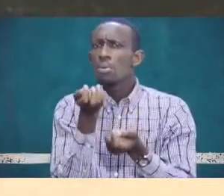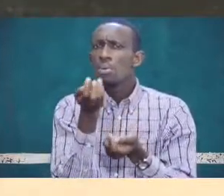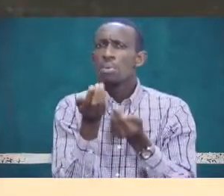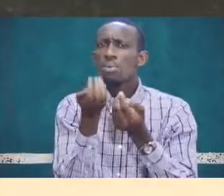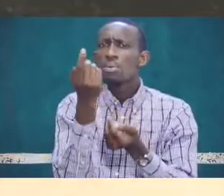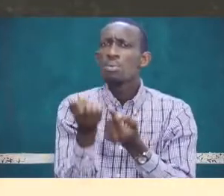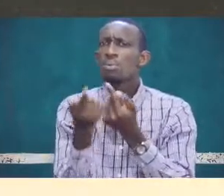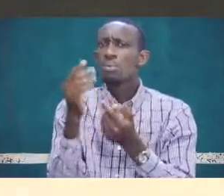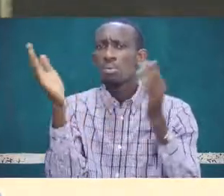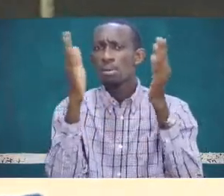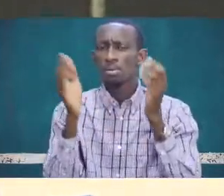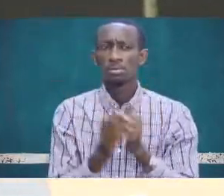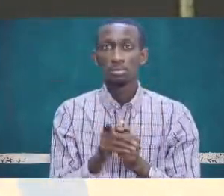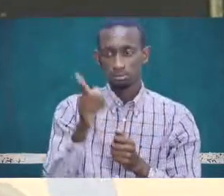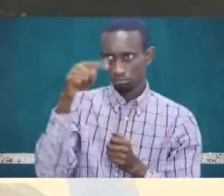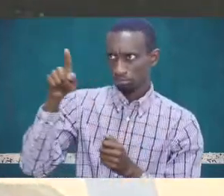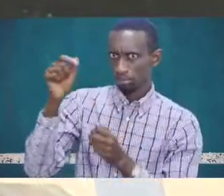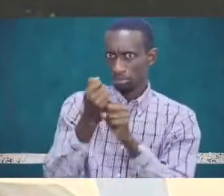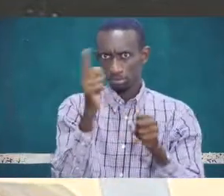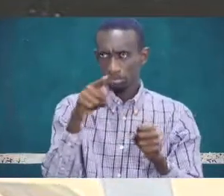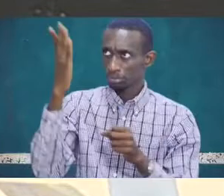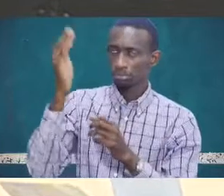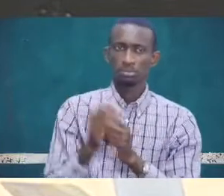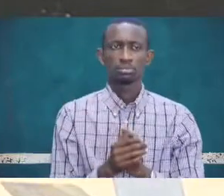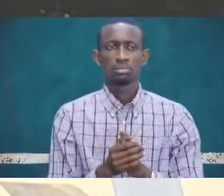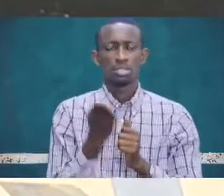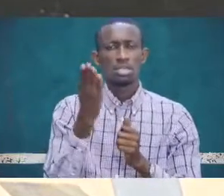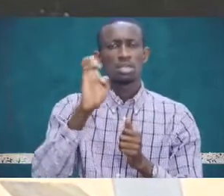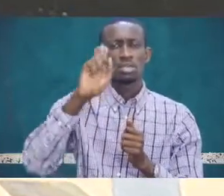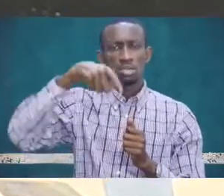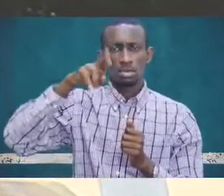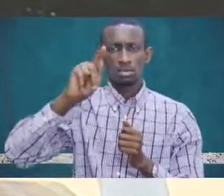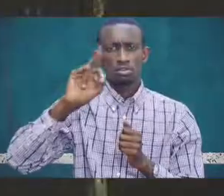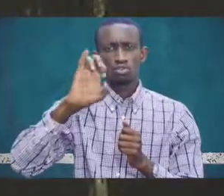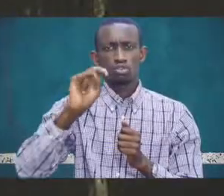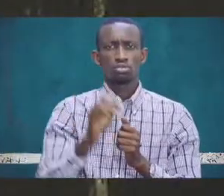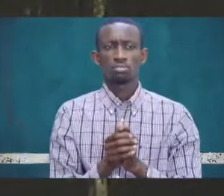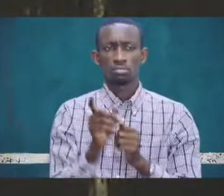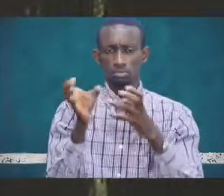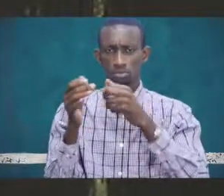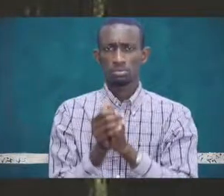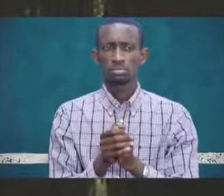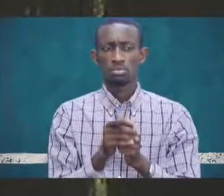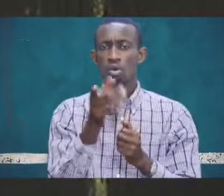still remember this. So this is the equation for the complete combustion. So you have ethanol, which